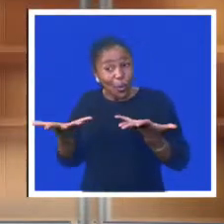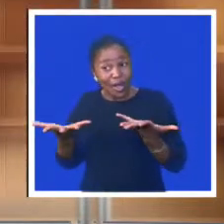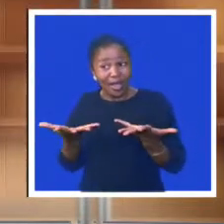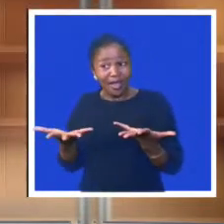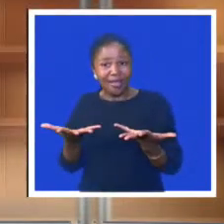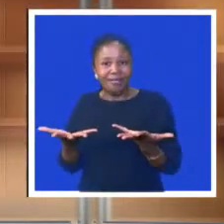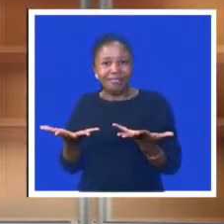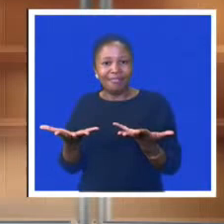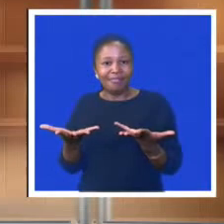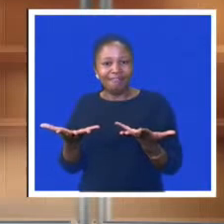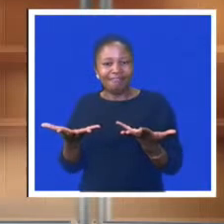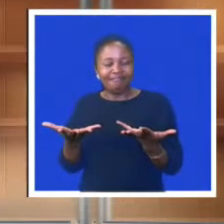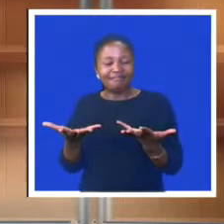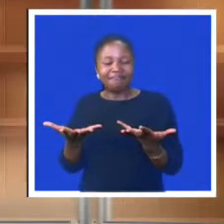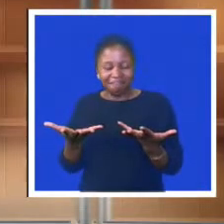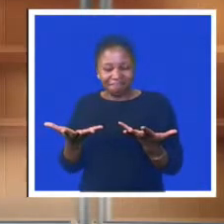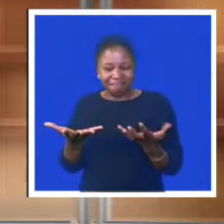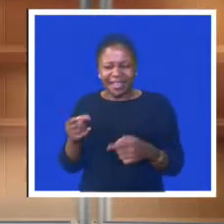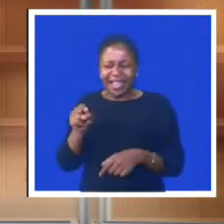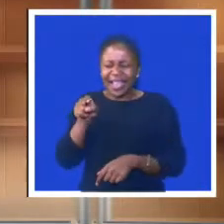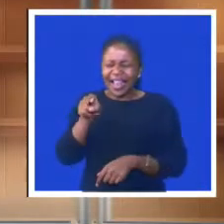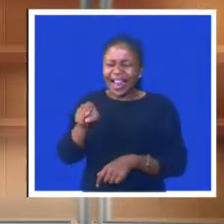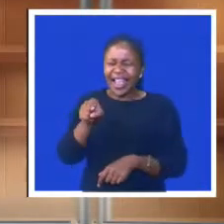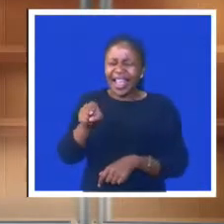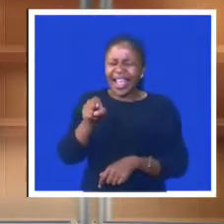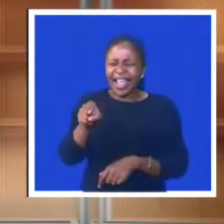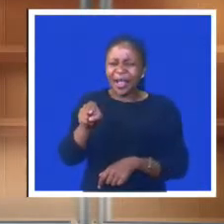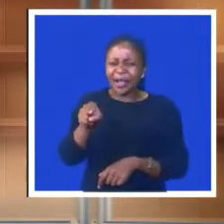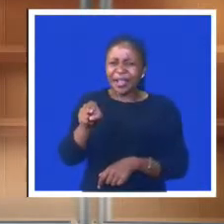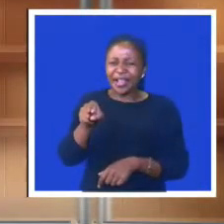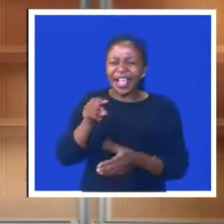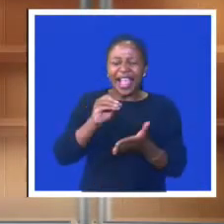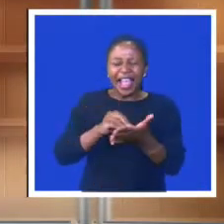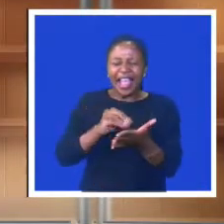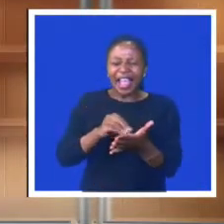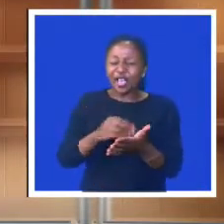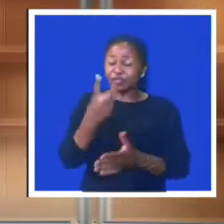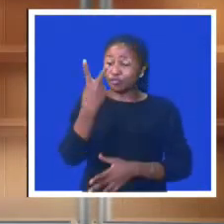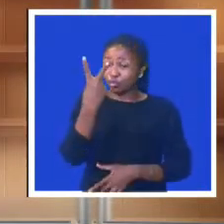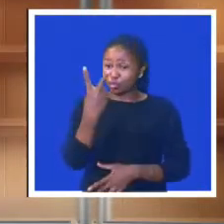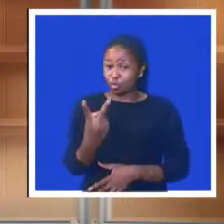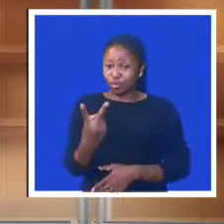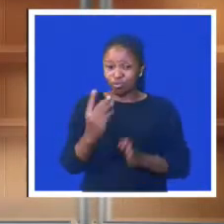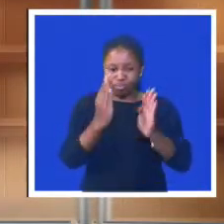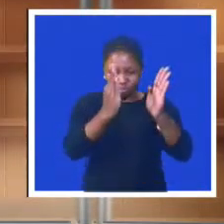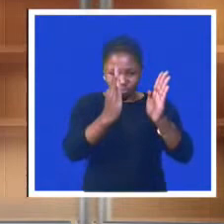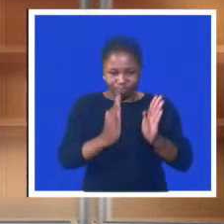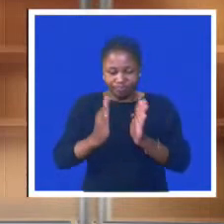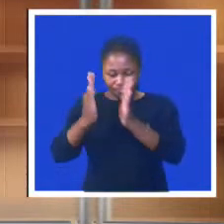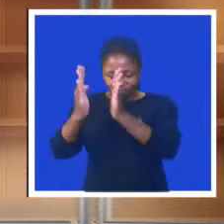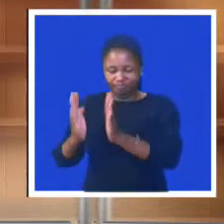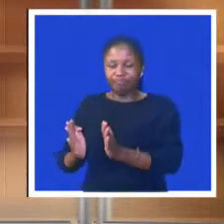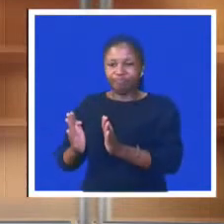2 parts, dear learner. First of all, the definition says that a preposition is a